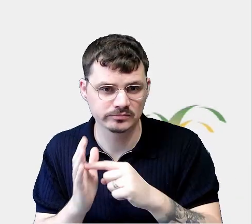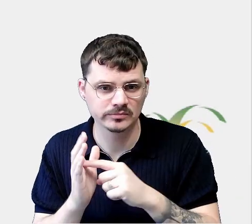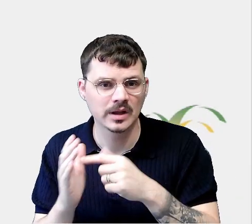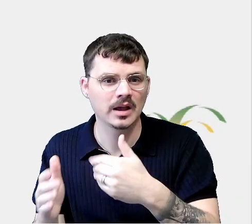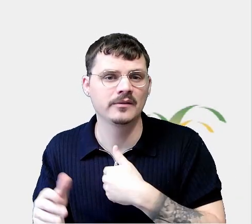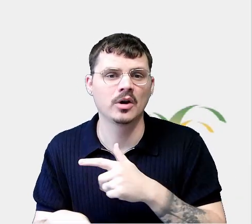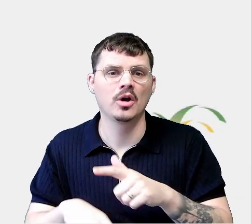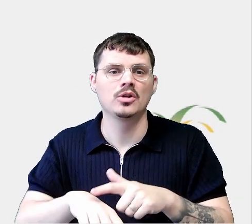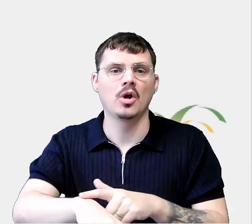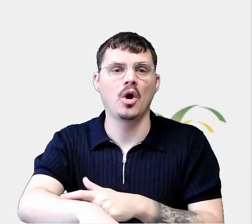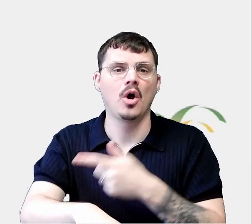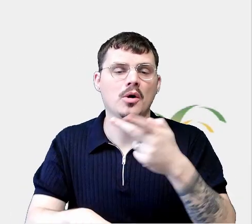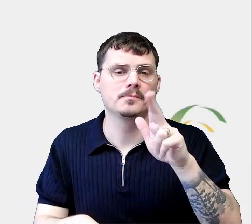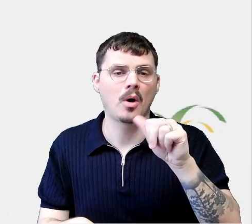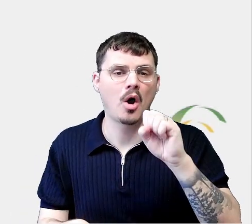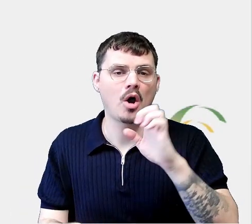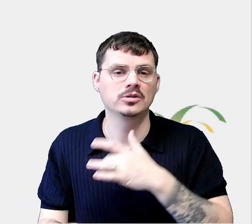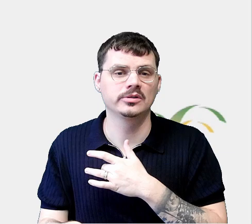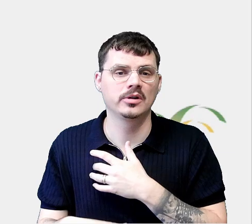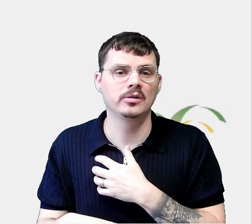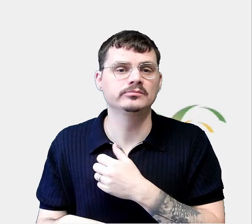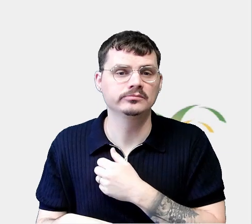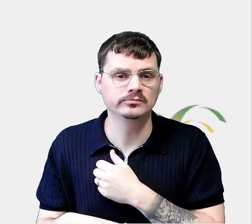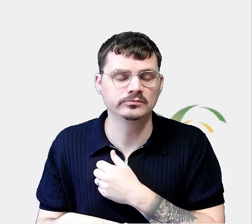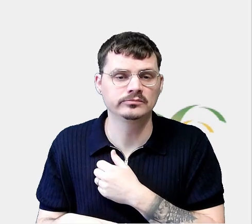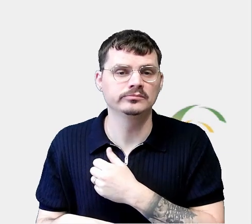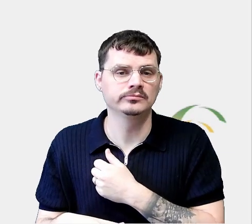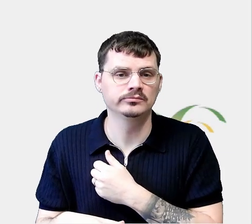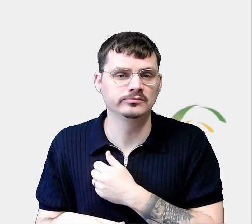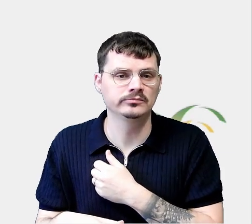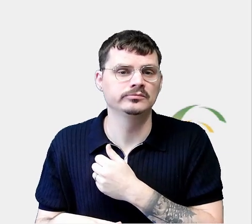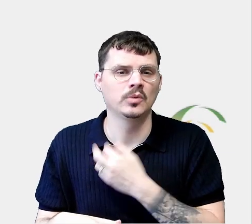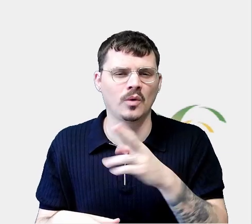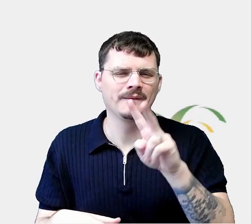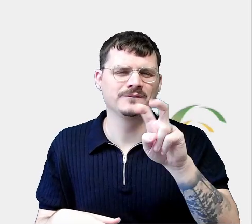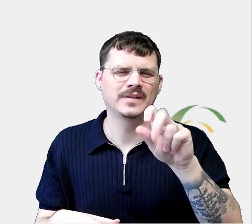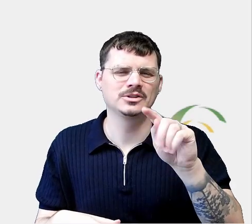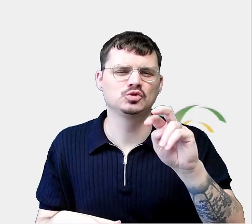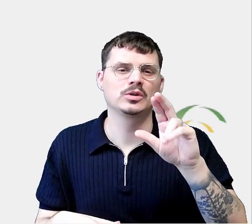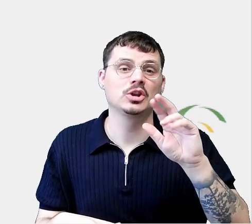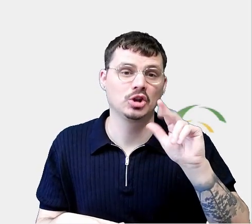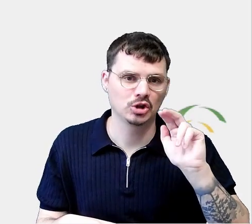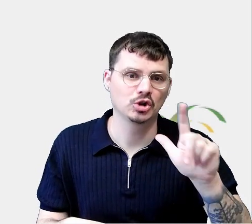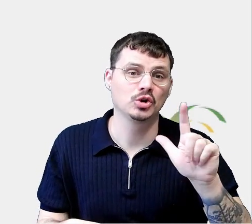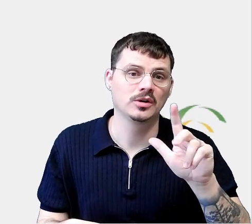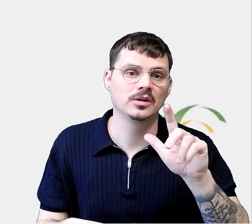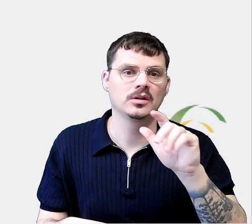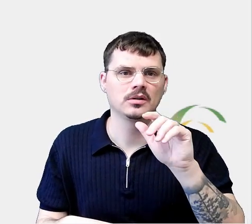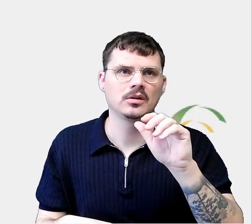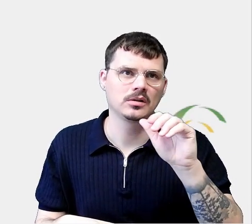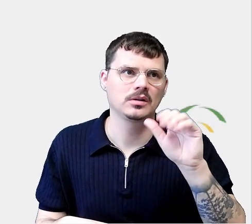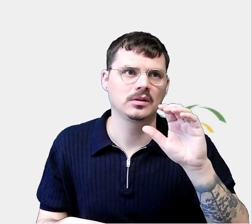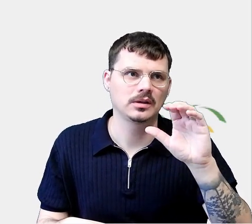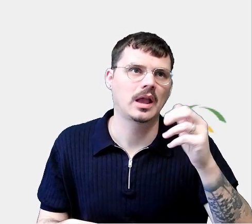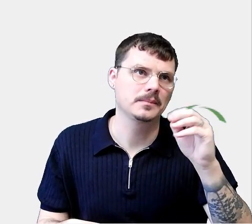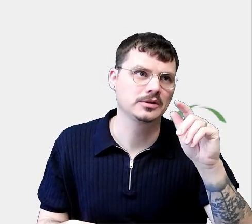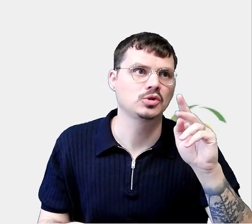long pauses or ventricular tachycardia or